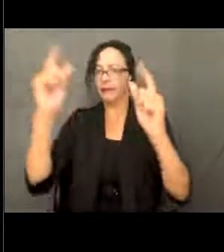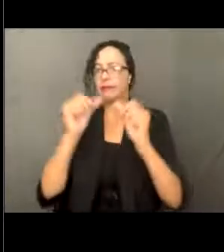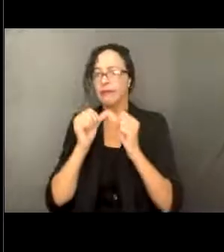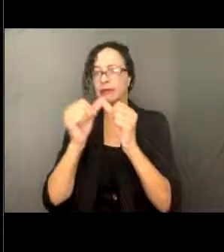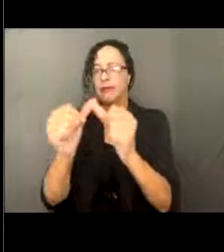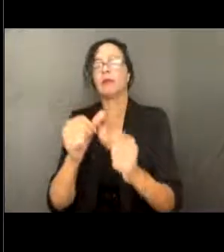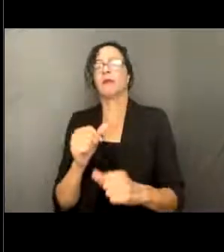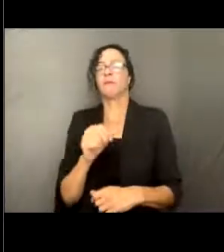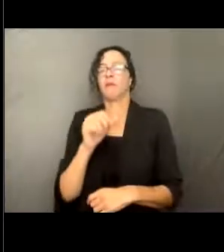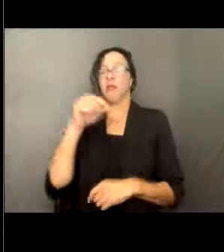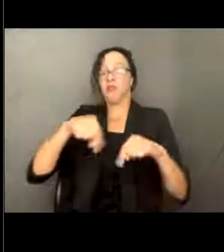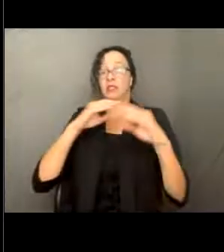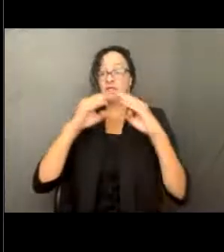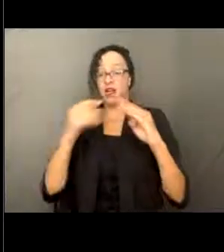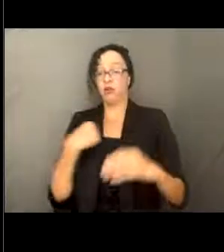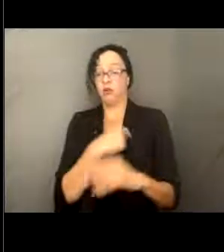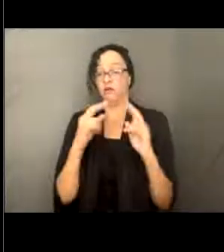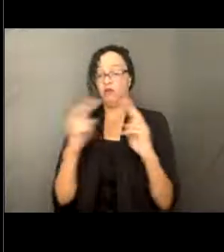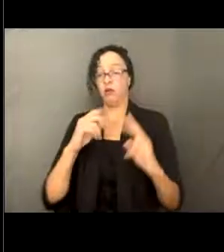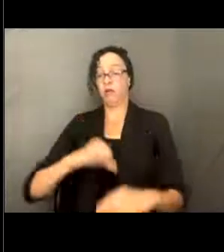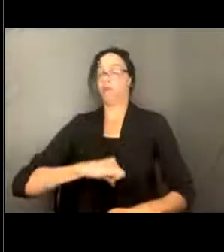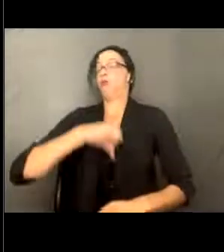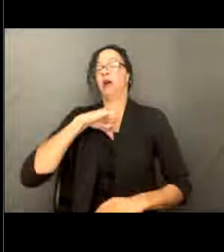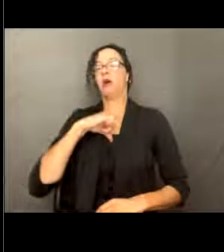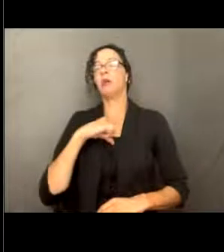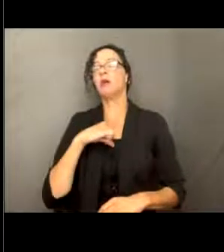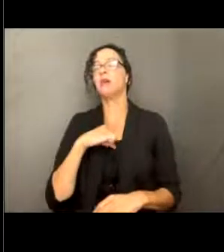which wouldn't actually be today, but it is a beautiful town.